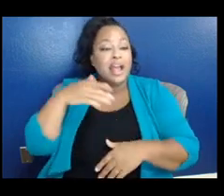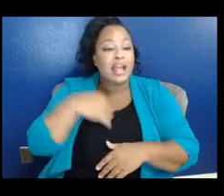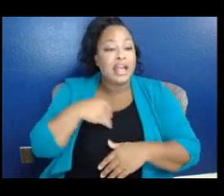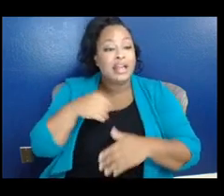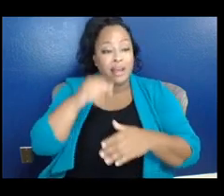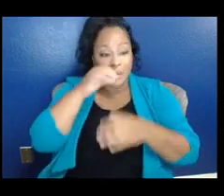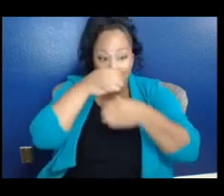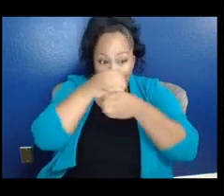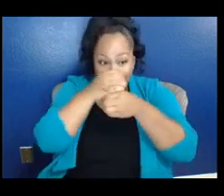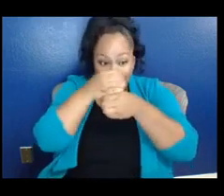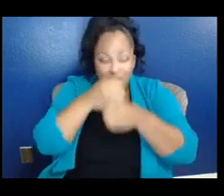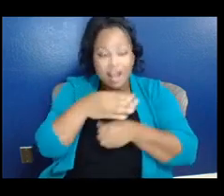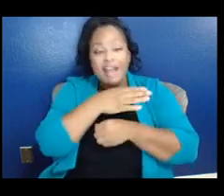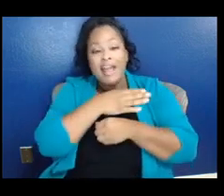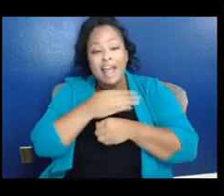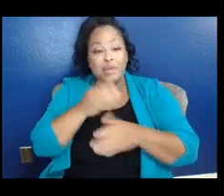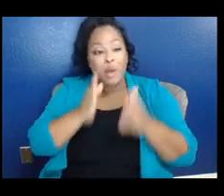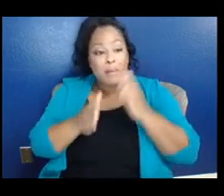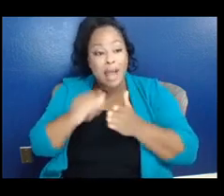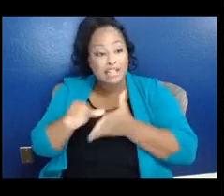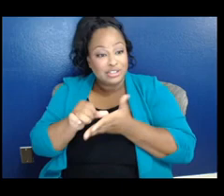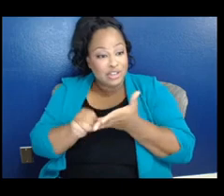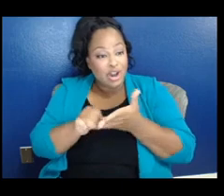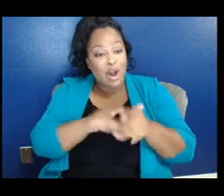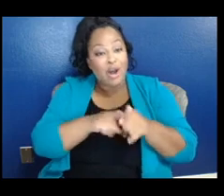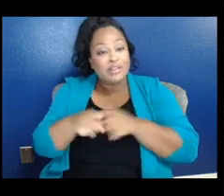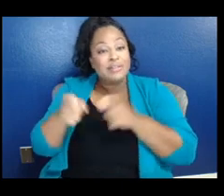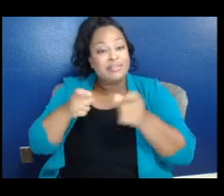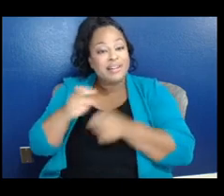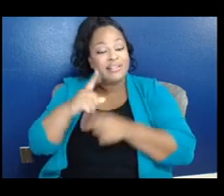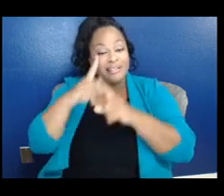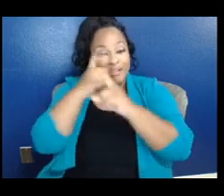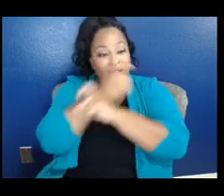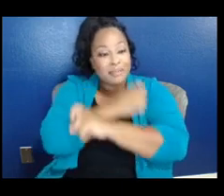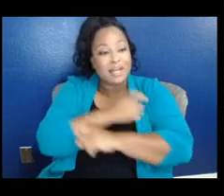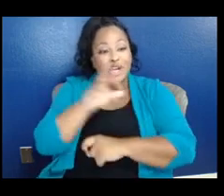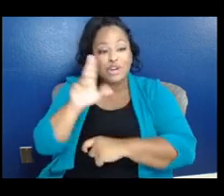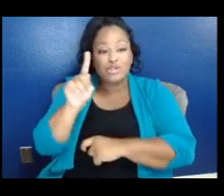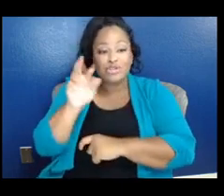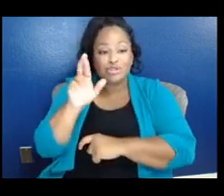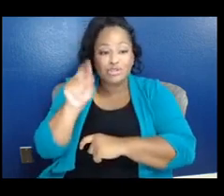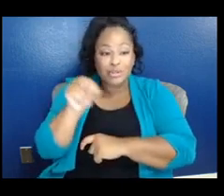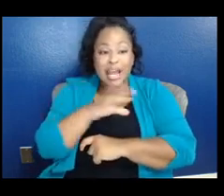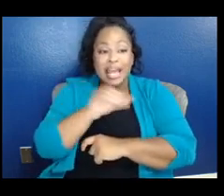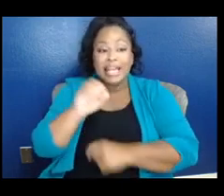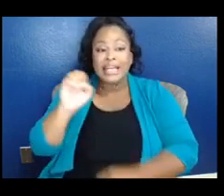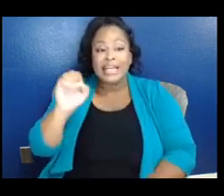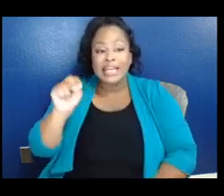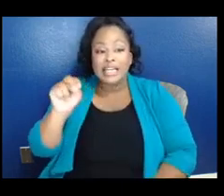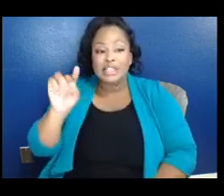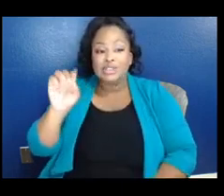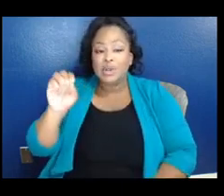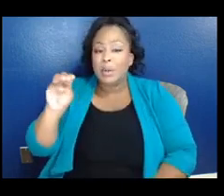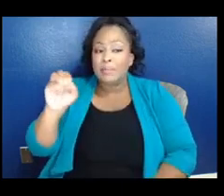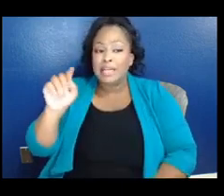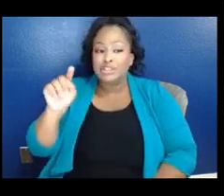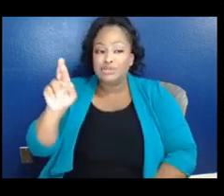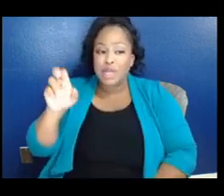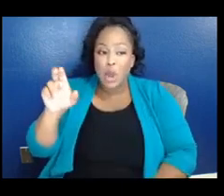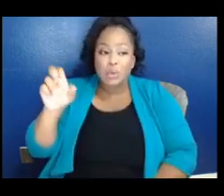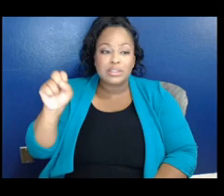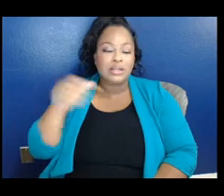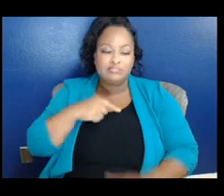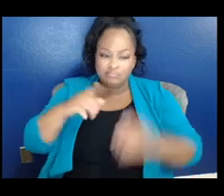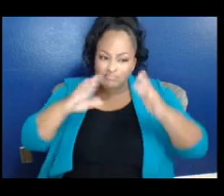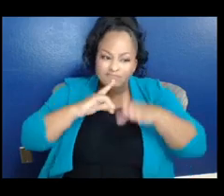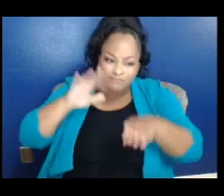robotic surgery, restoscopic surgery, and in the management of complex uterine fibroids and endometriosis. And she's